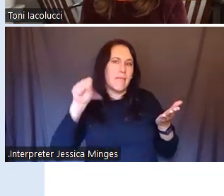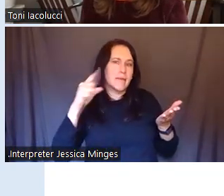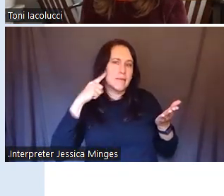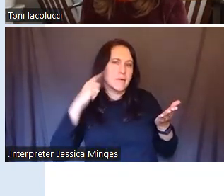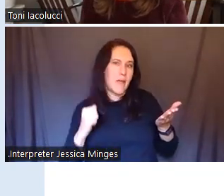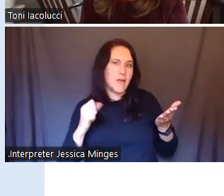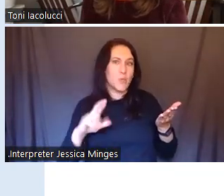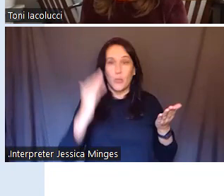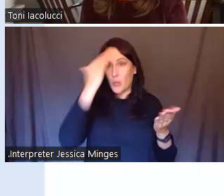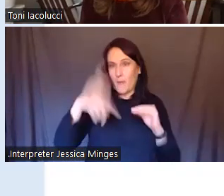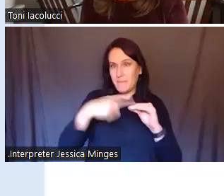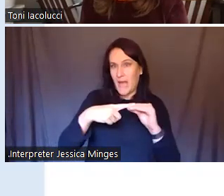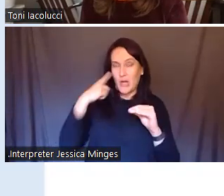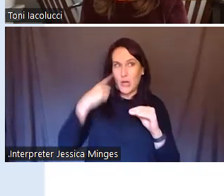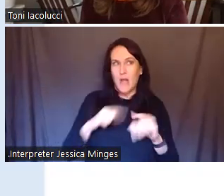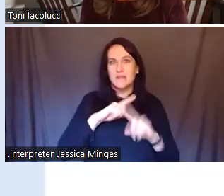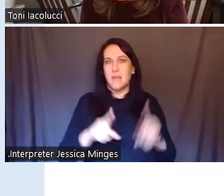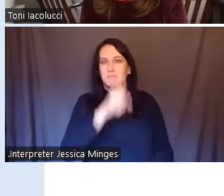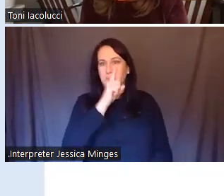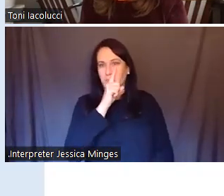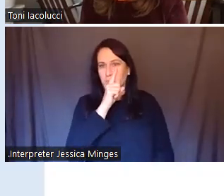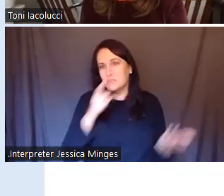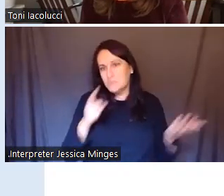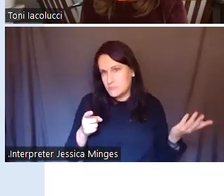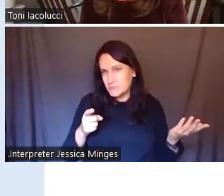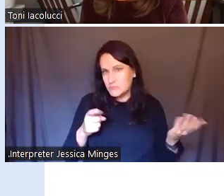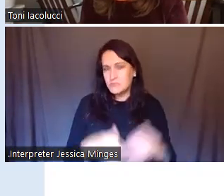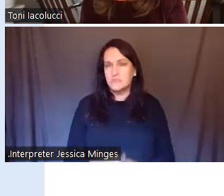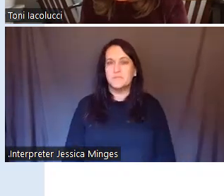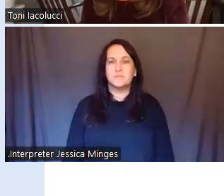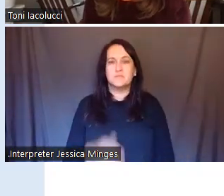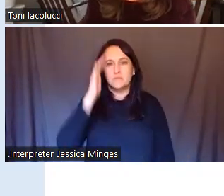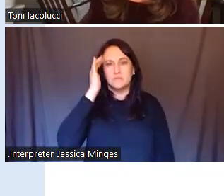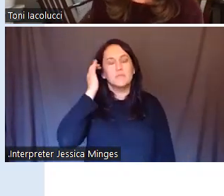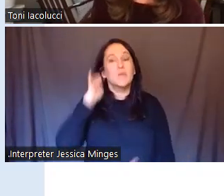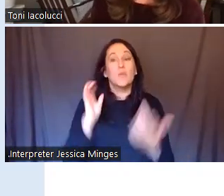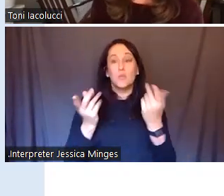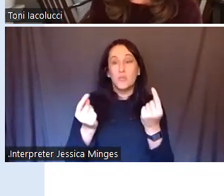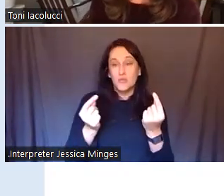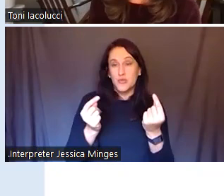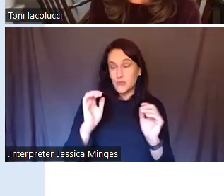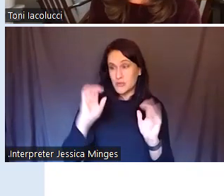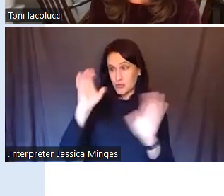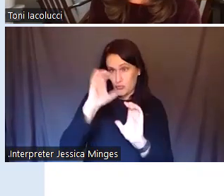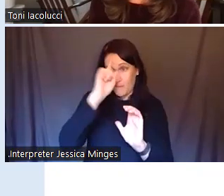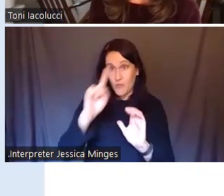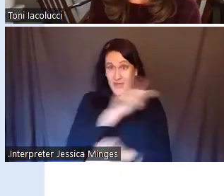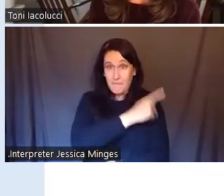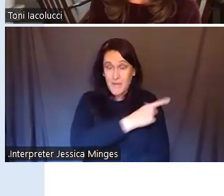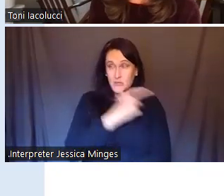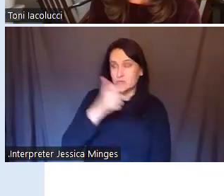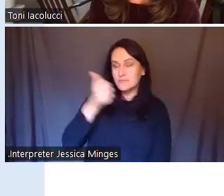about hearing loss and not share that information with you. So what you want to look for is the patient who is asking